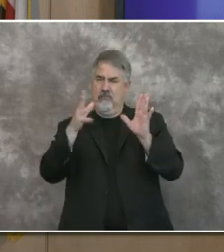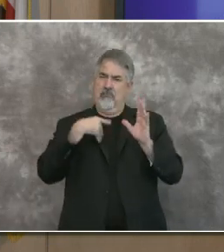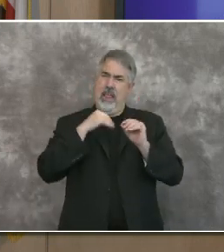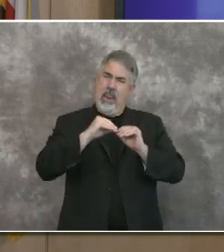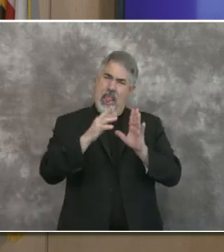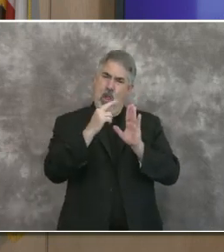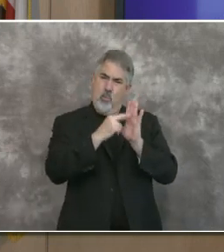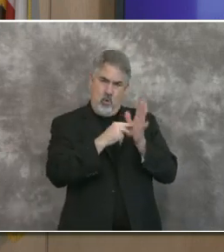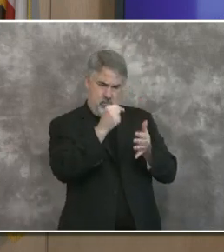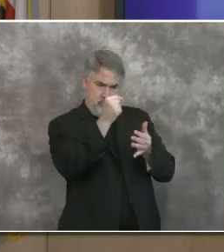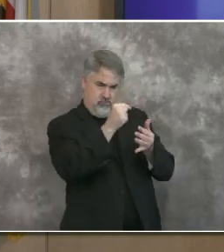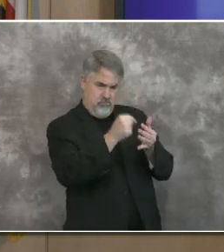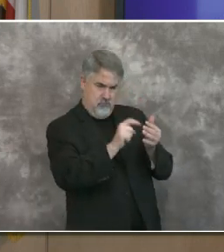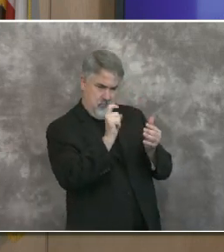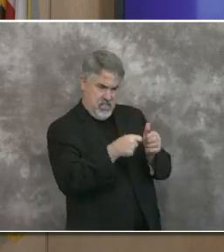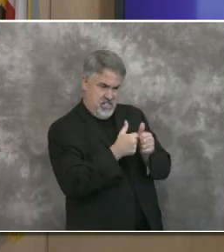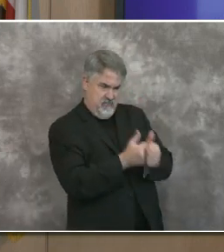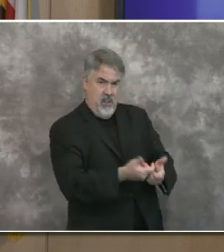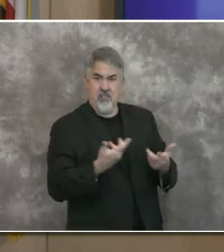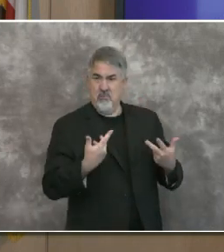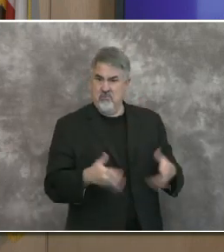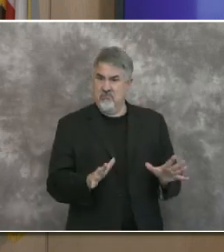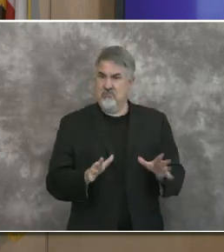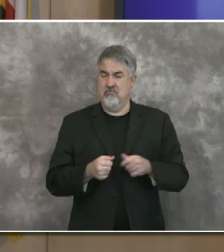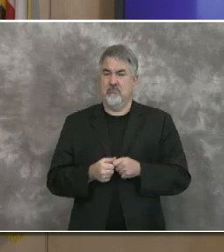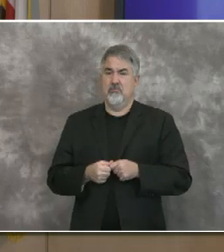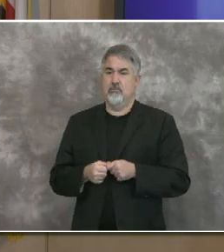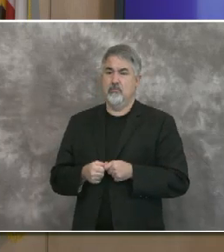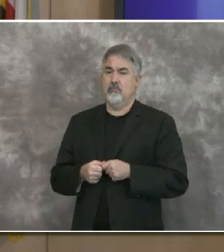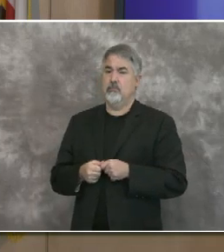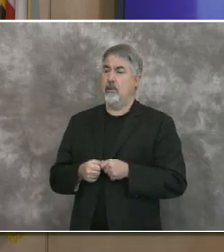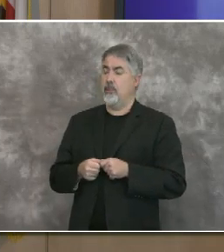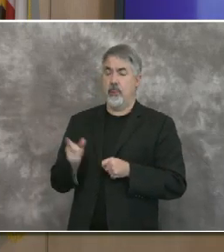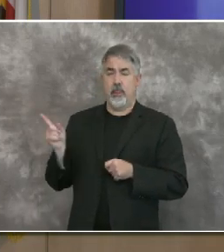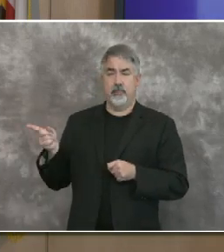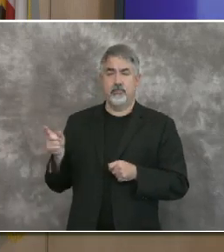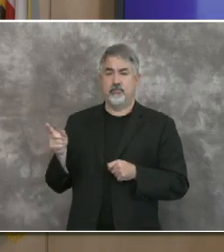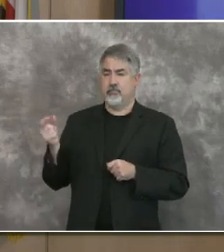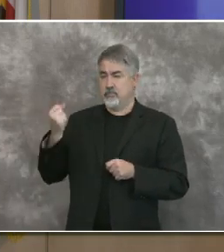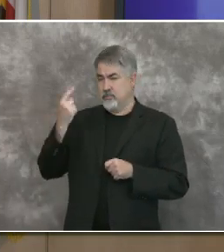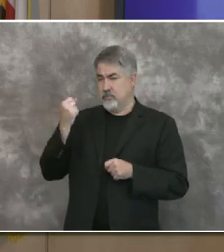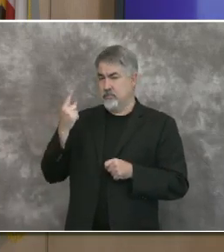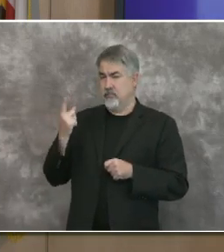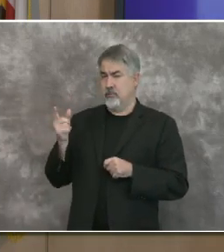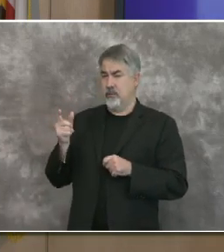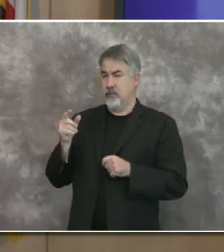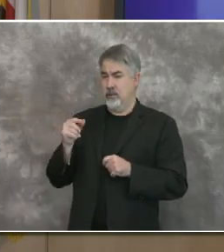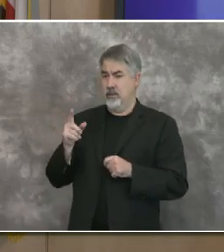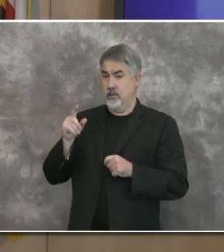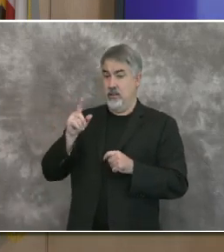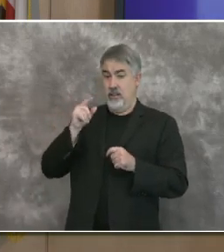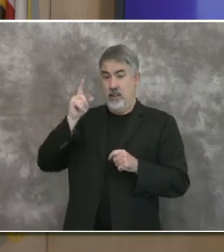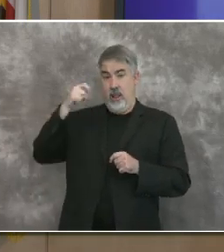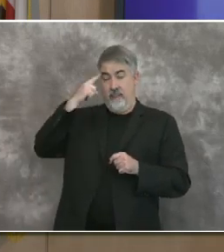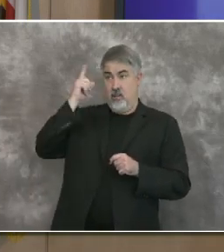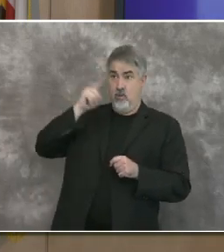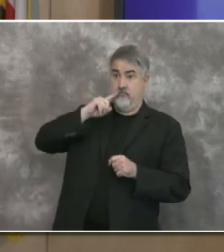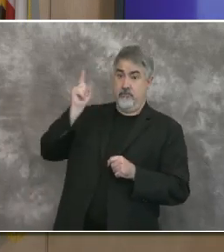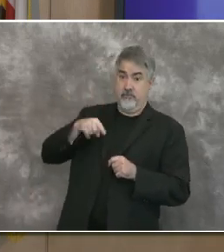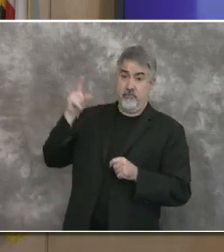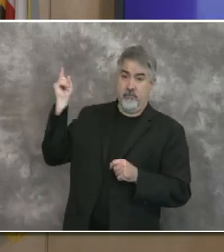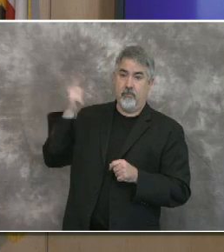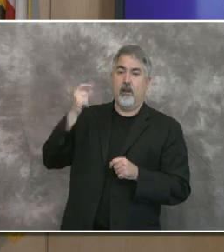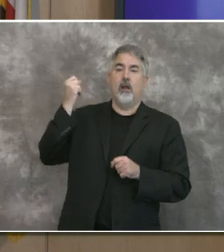employees, and then you can open. The various guidelines that are coming out that are industry specific from the governor are things that should inform your